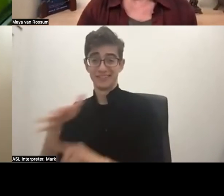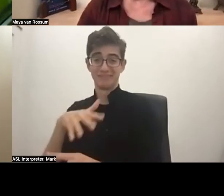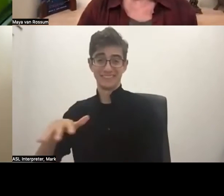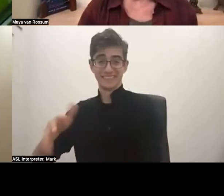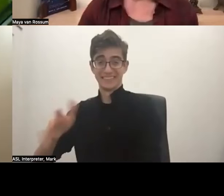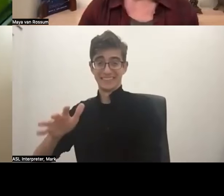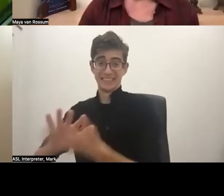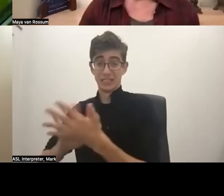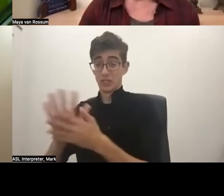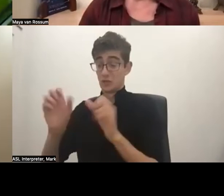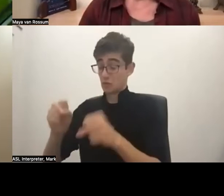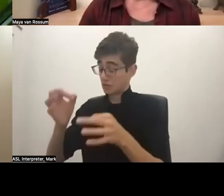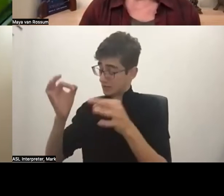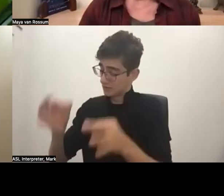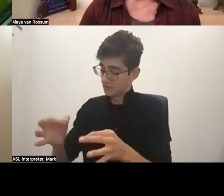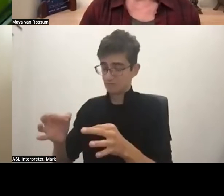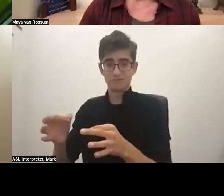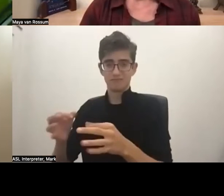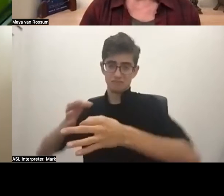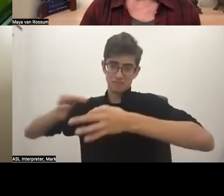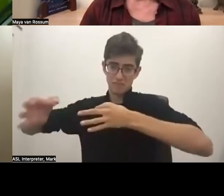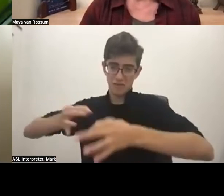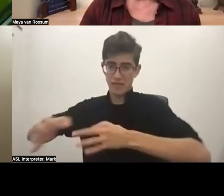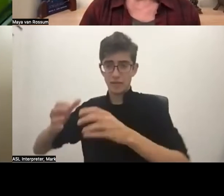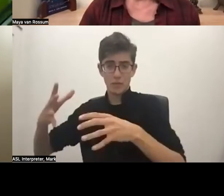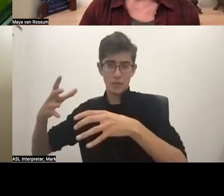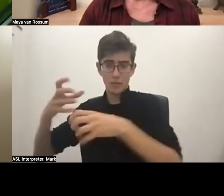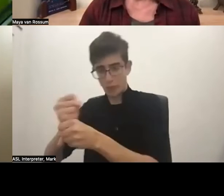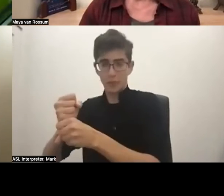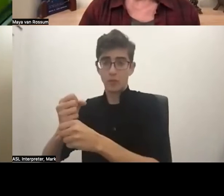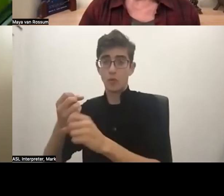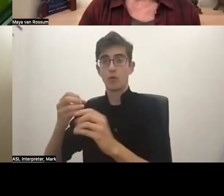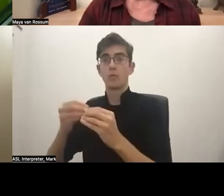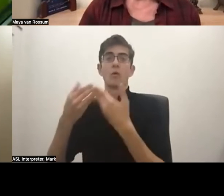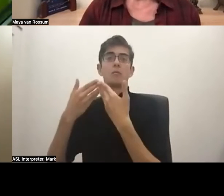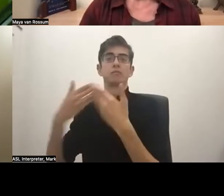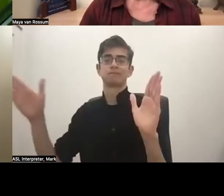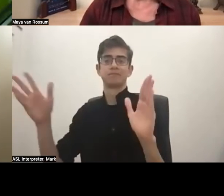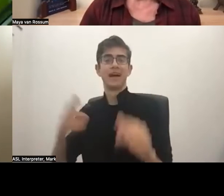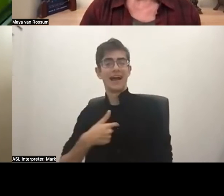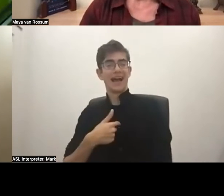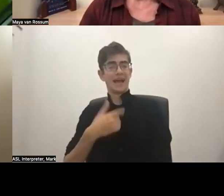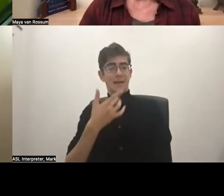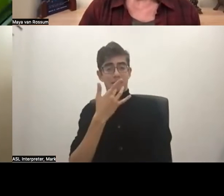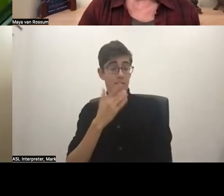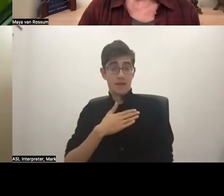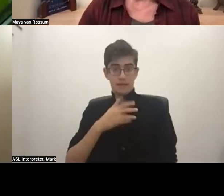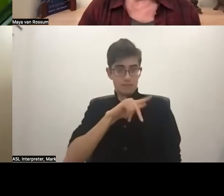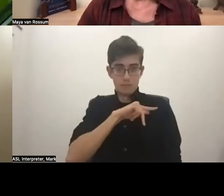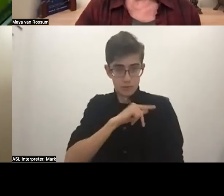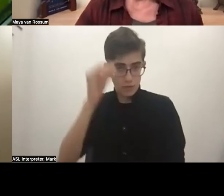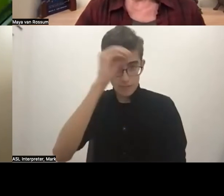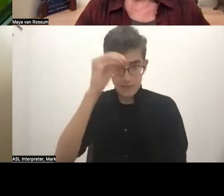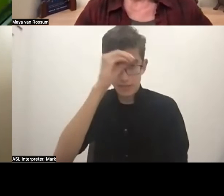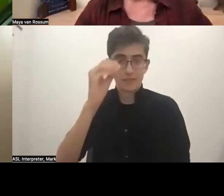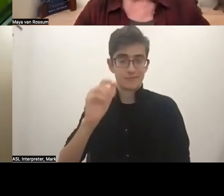defined very narrowly, or it could be defined very expansively. I think I would like to see it defined, this is just my personal opinion as